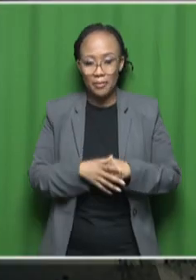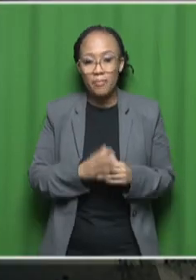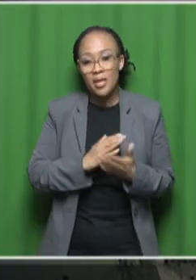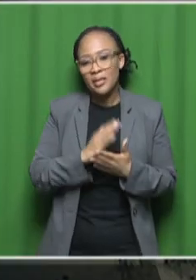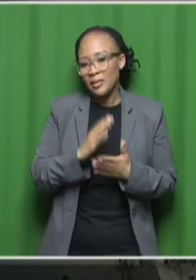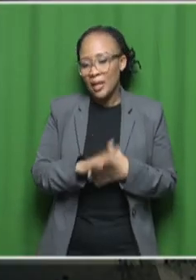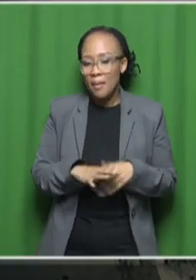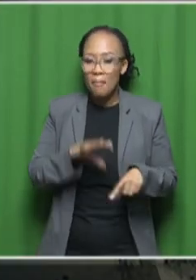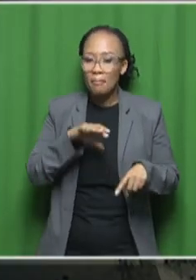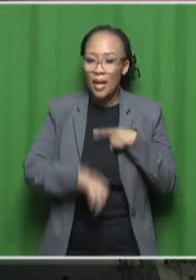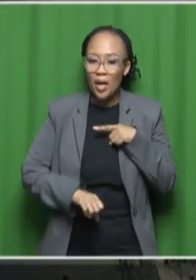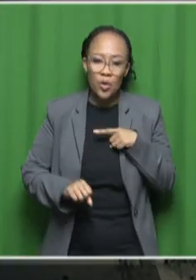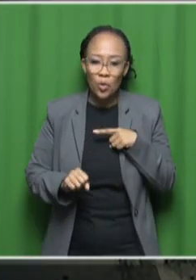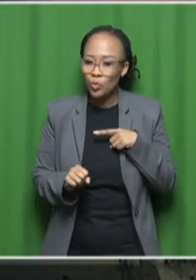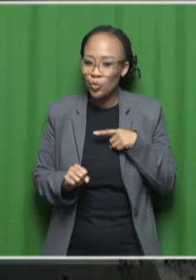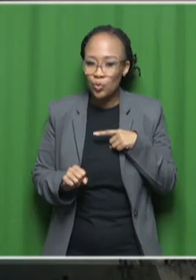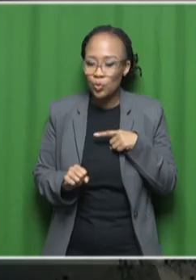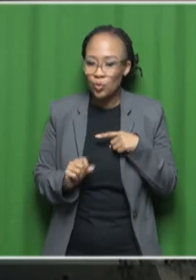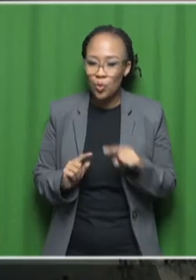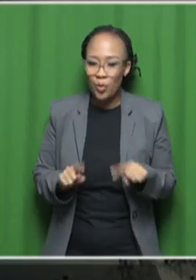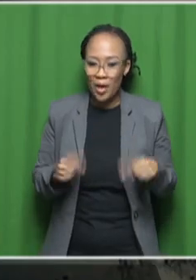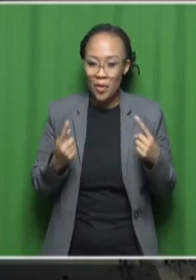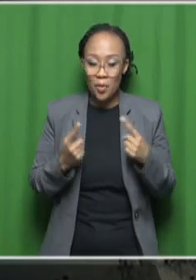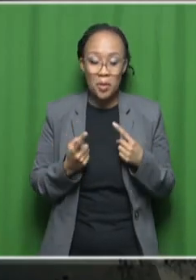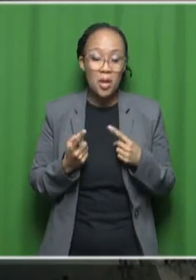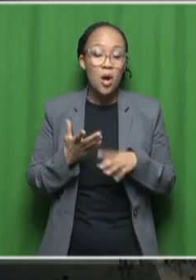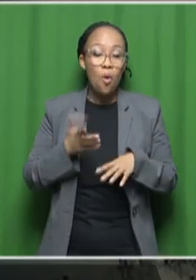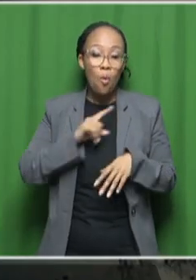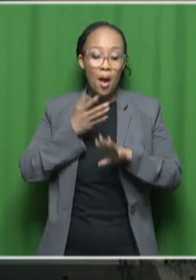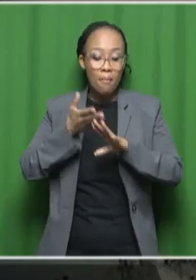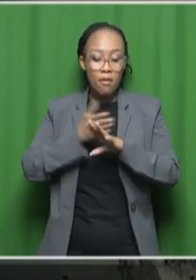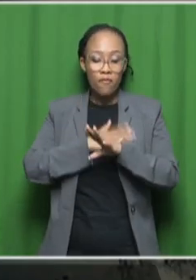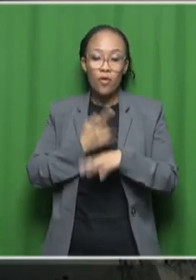Because, we spoke about maybe being